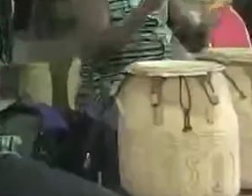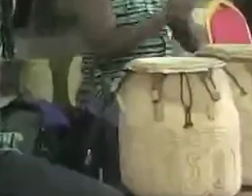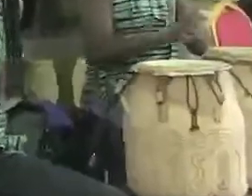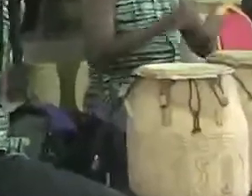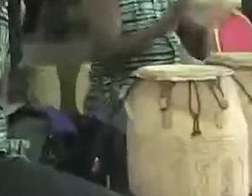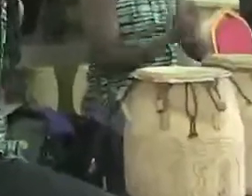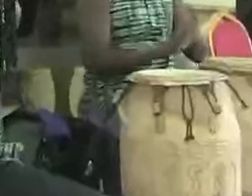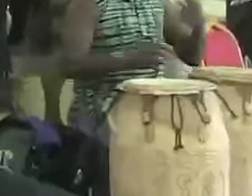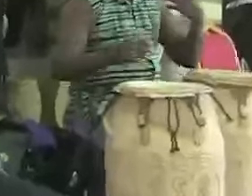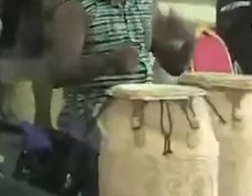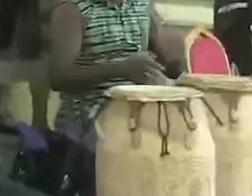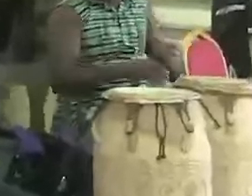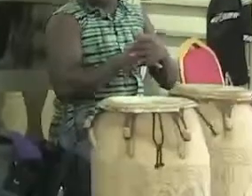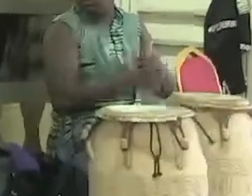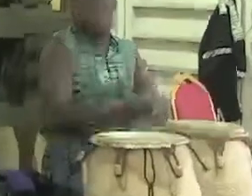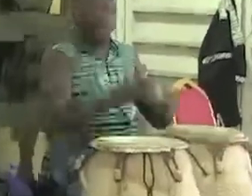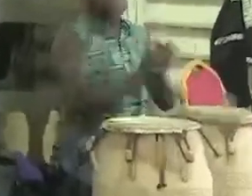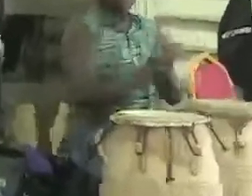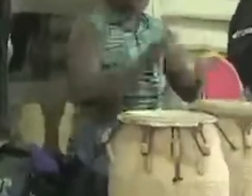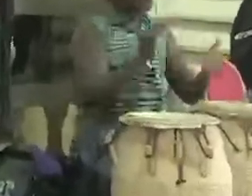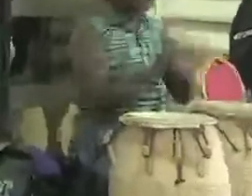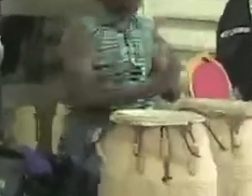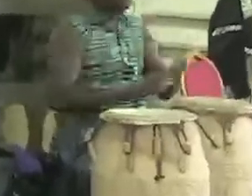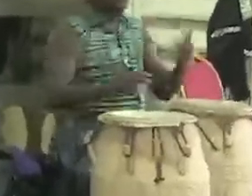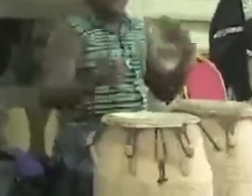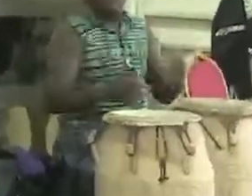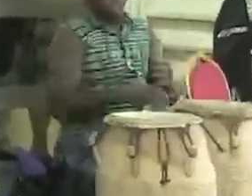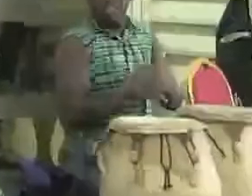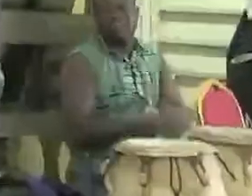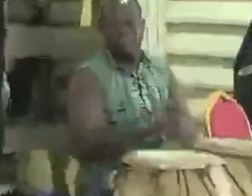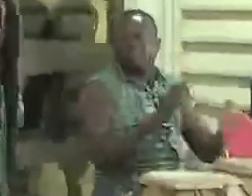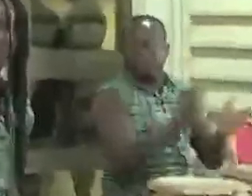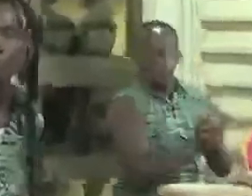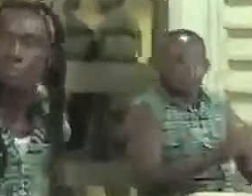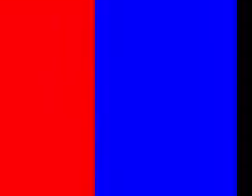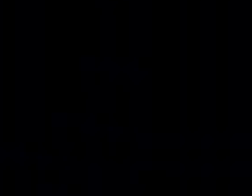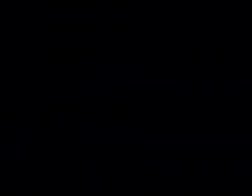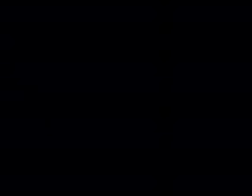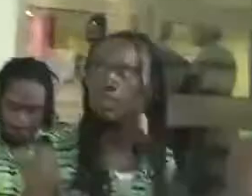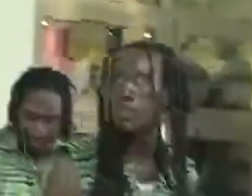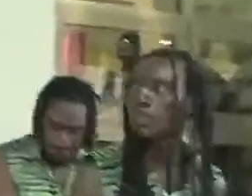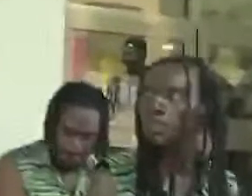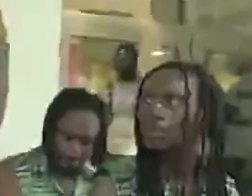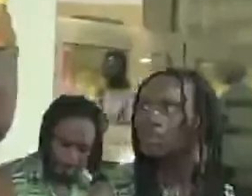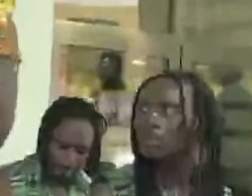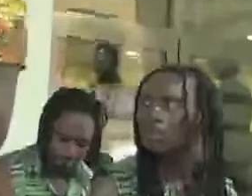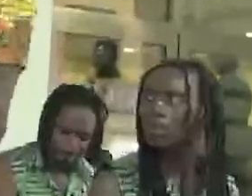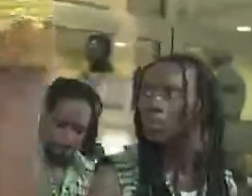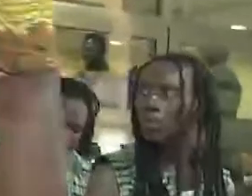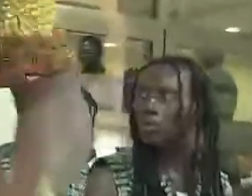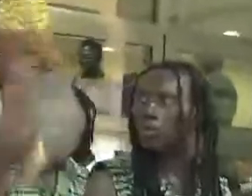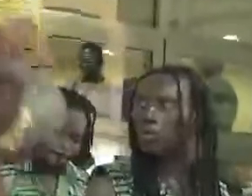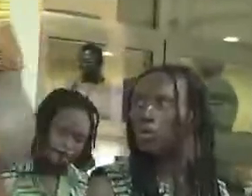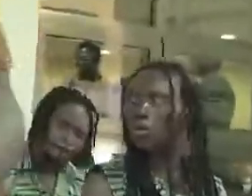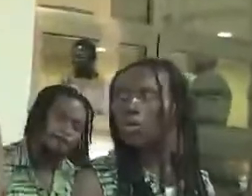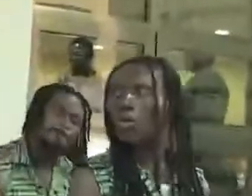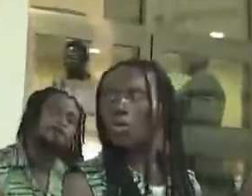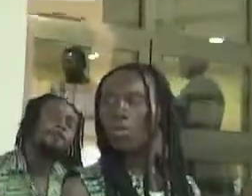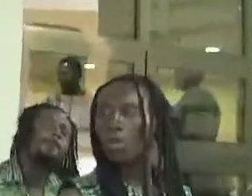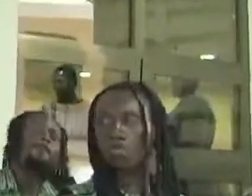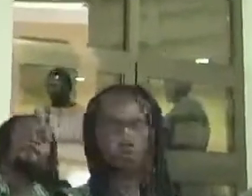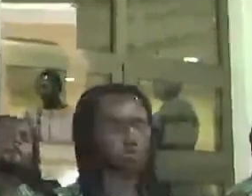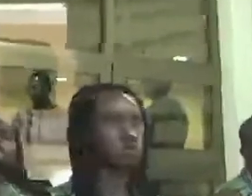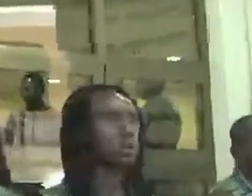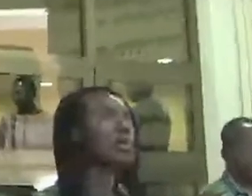Munia, 18 Tumua. We're finishing on the Serequa. That's when I come